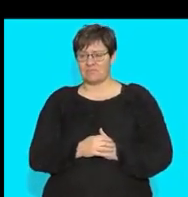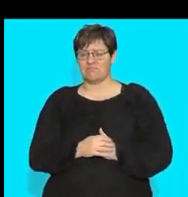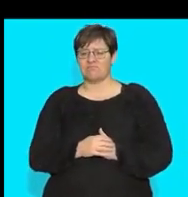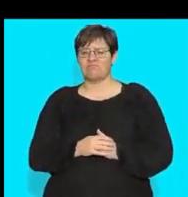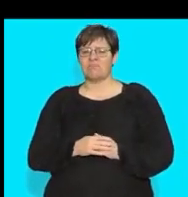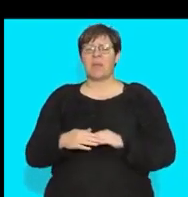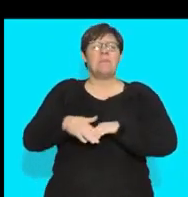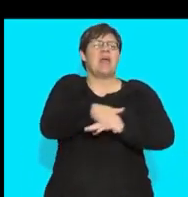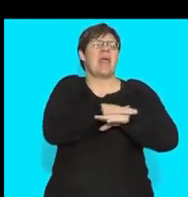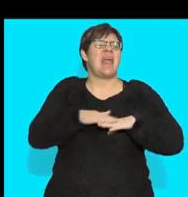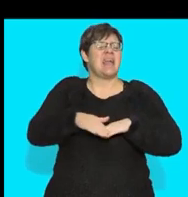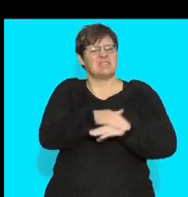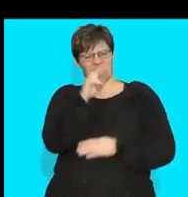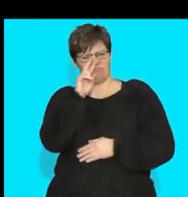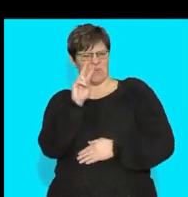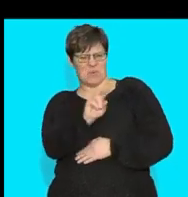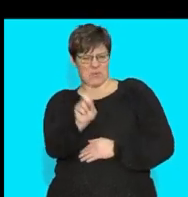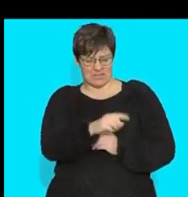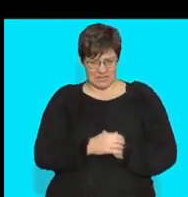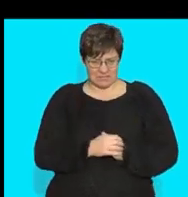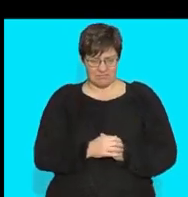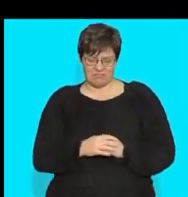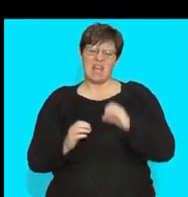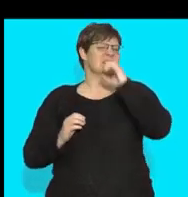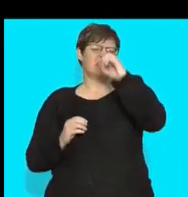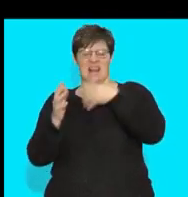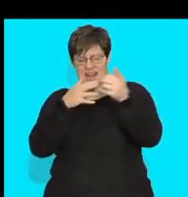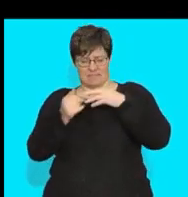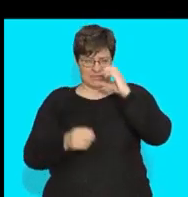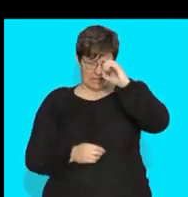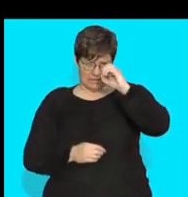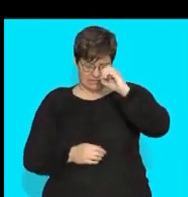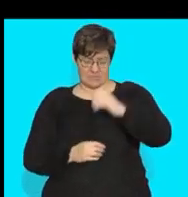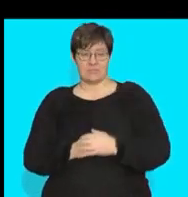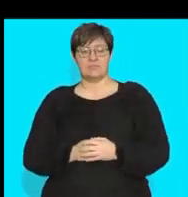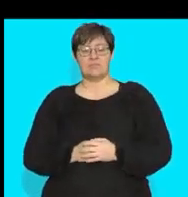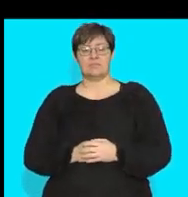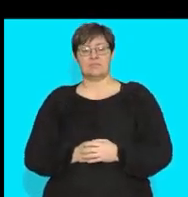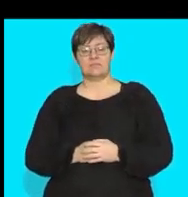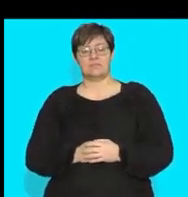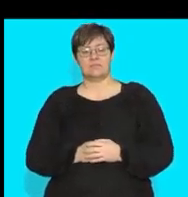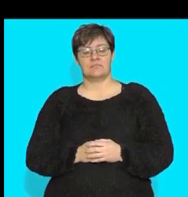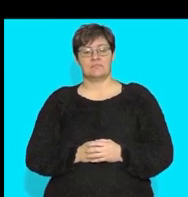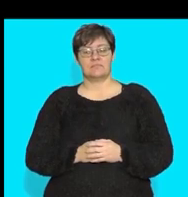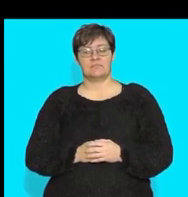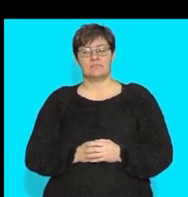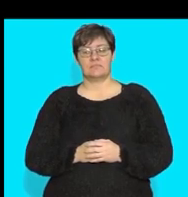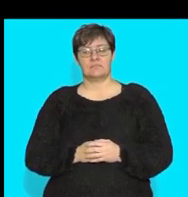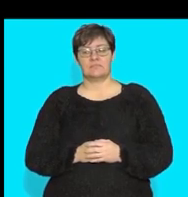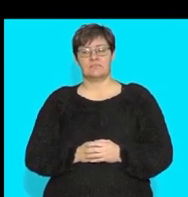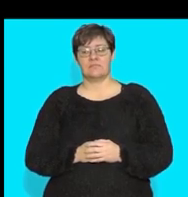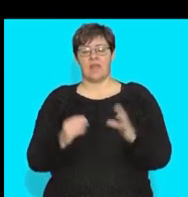Okay, so what basic concept did we look at? When we have a cell, all right, we said there is